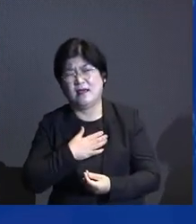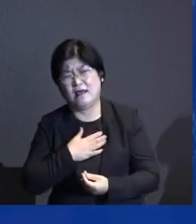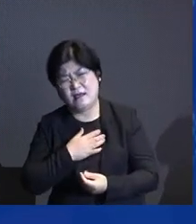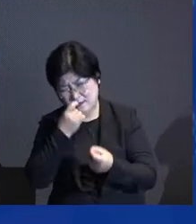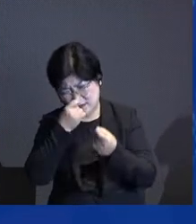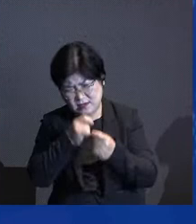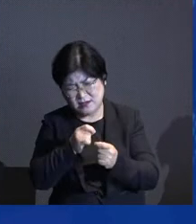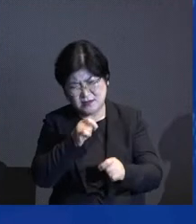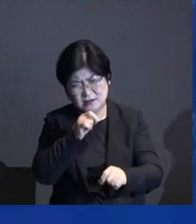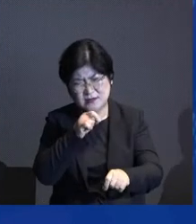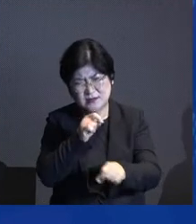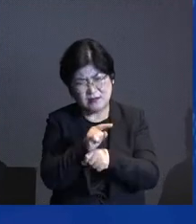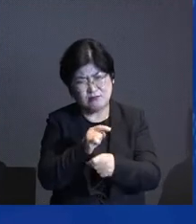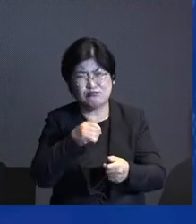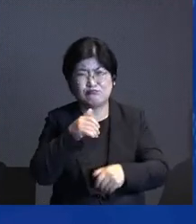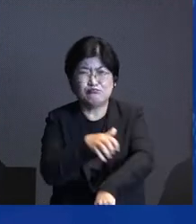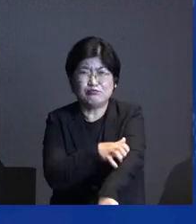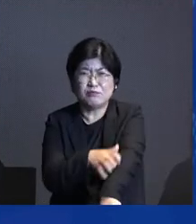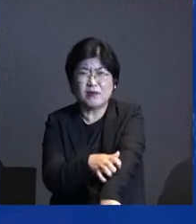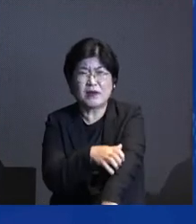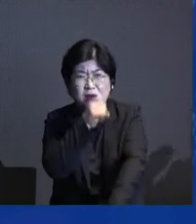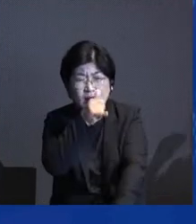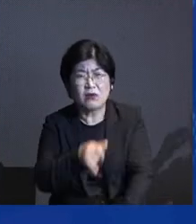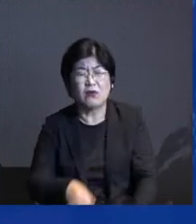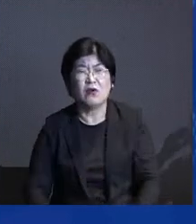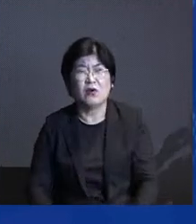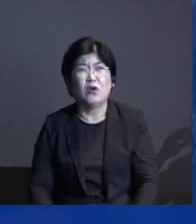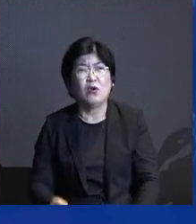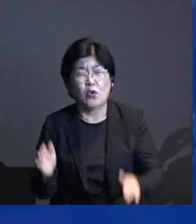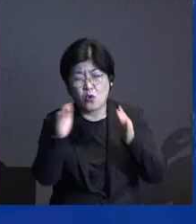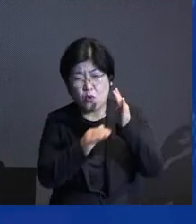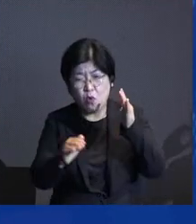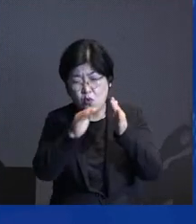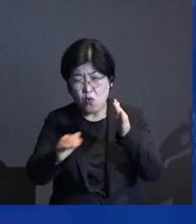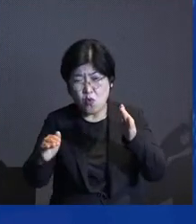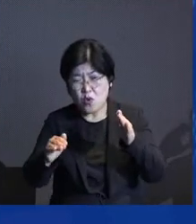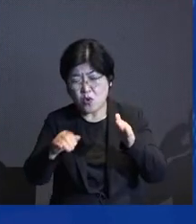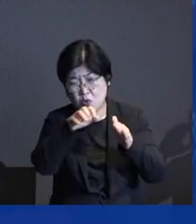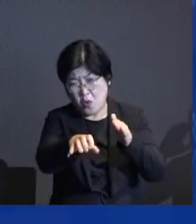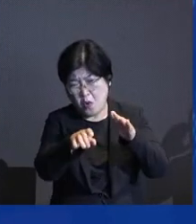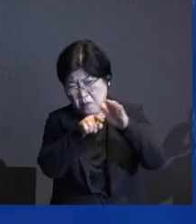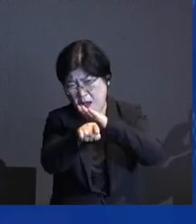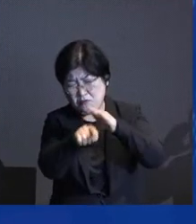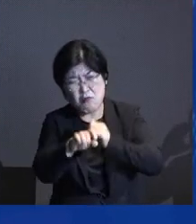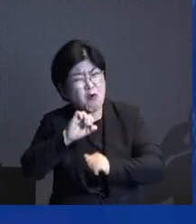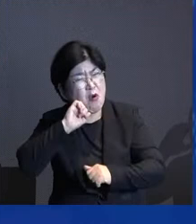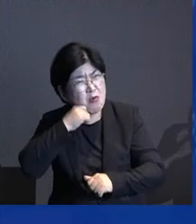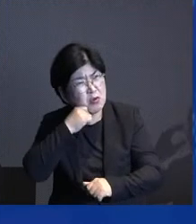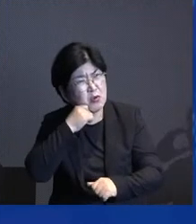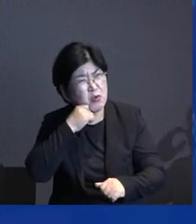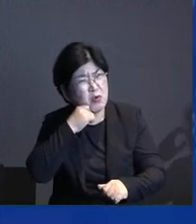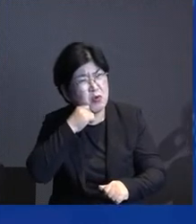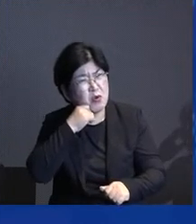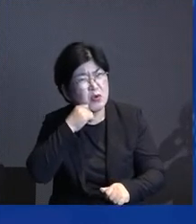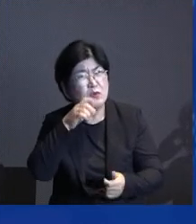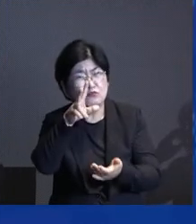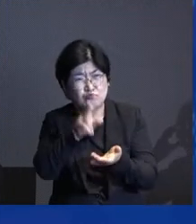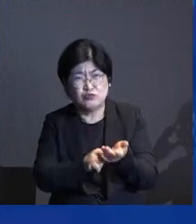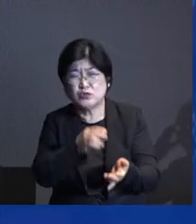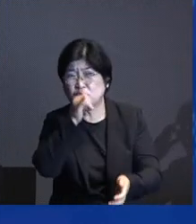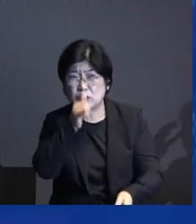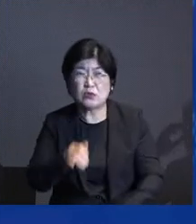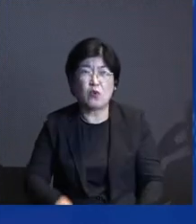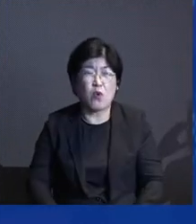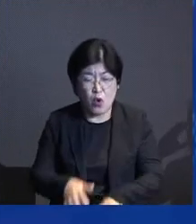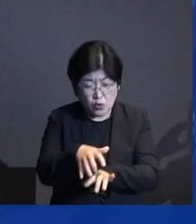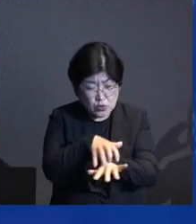public spaces, gentrifications of cities, organizational issues such as including the lack